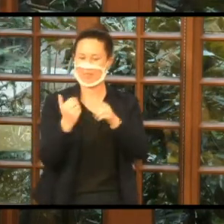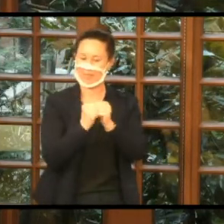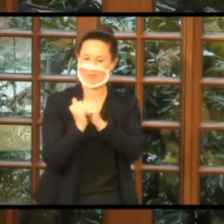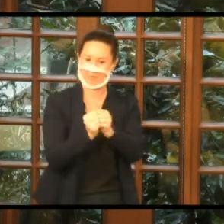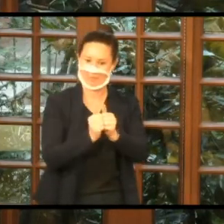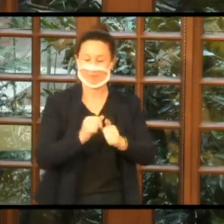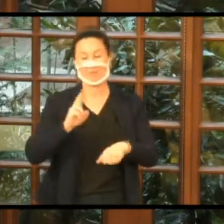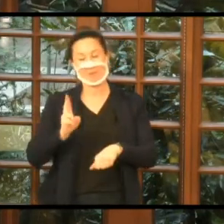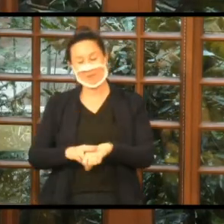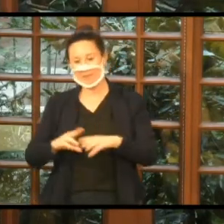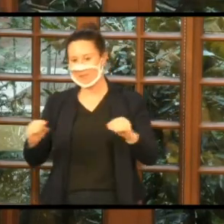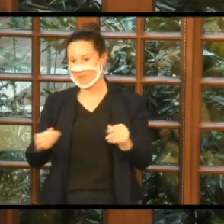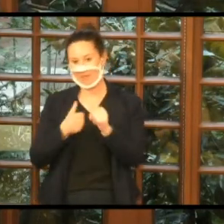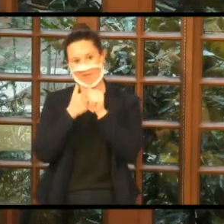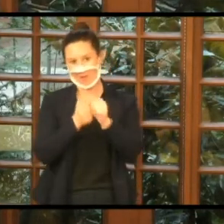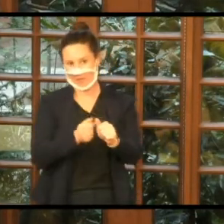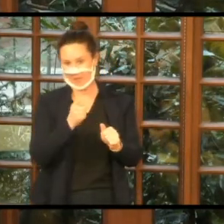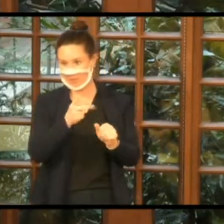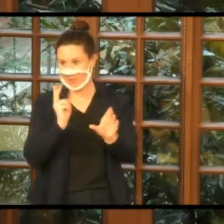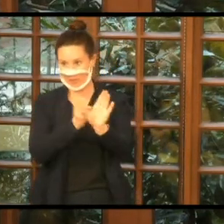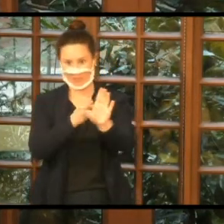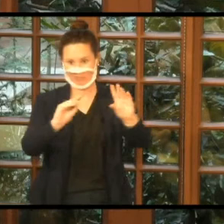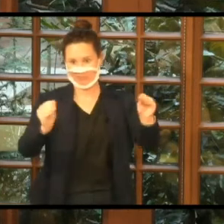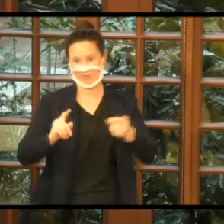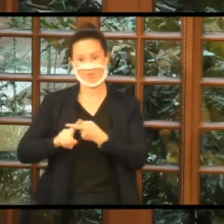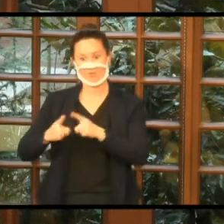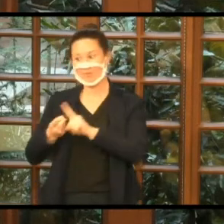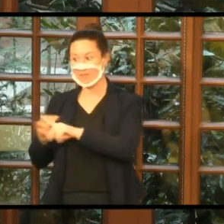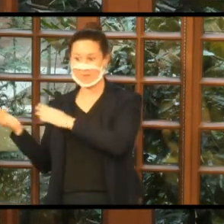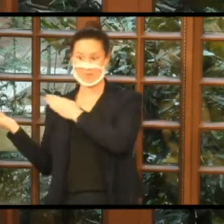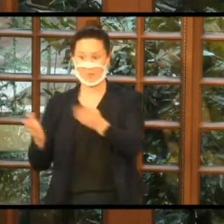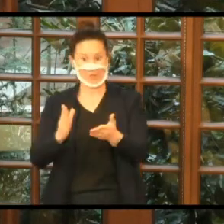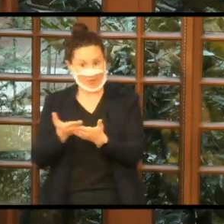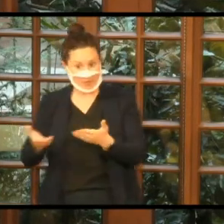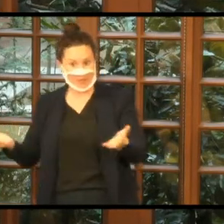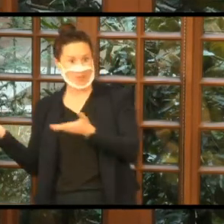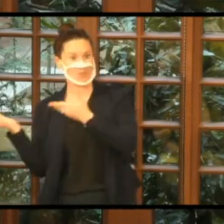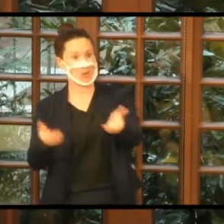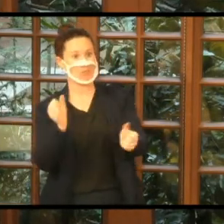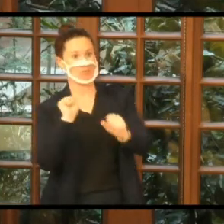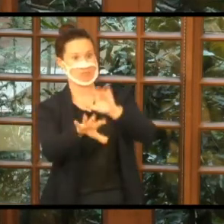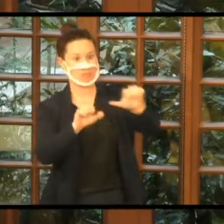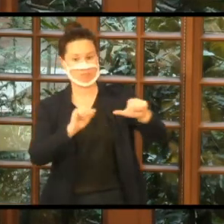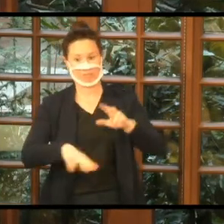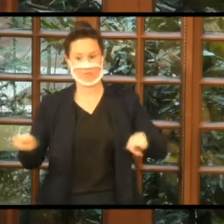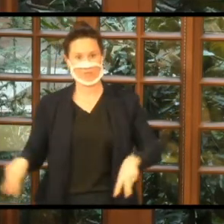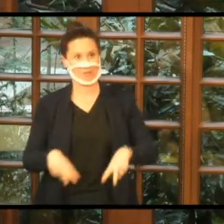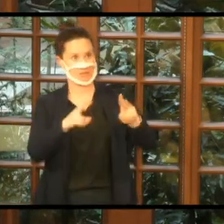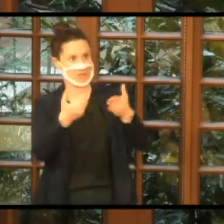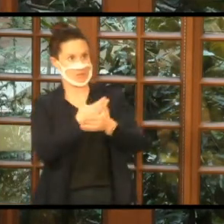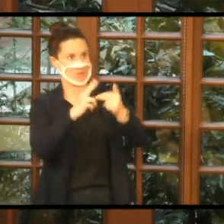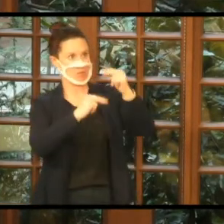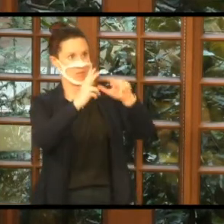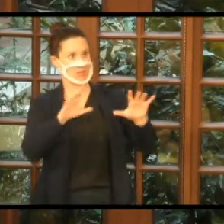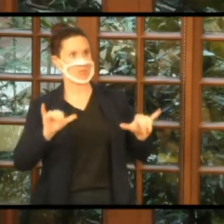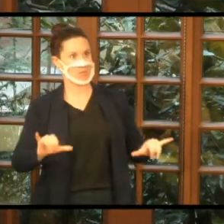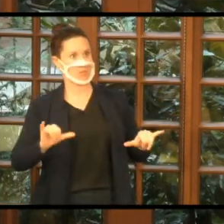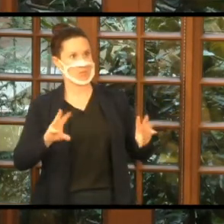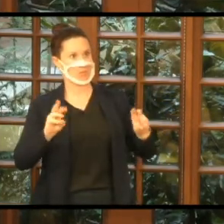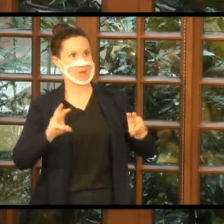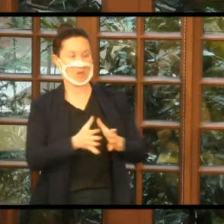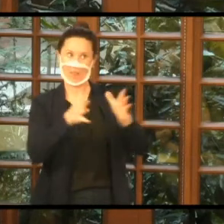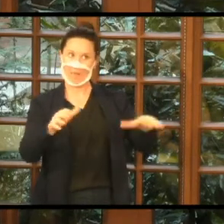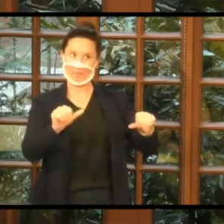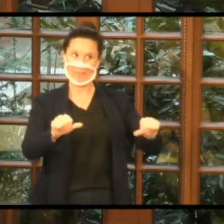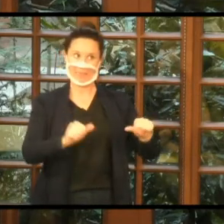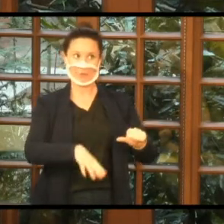course, no one followed. Her friends caravaned to unload her earthly possessions and admire the massive structure she'd acquired. So much potential, they marveled, and